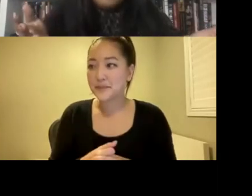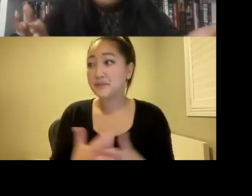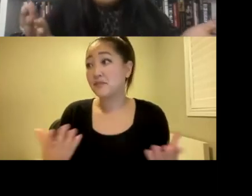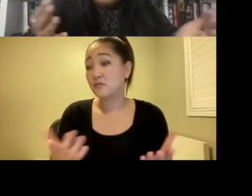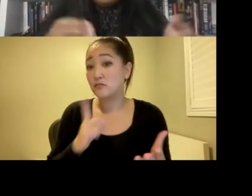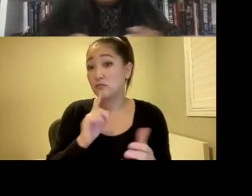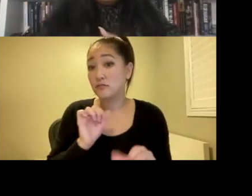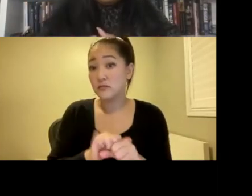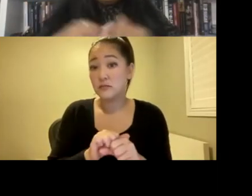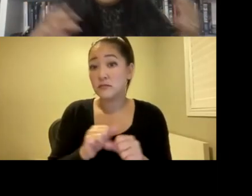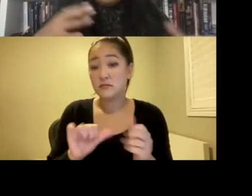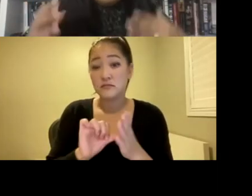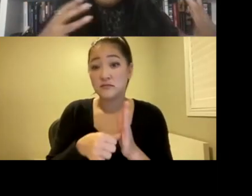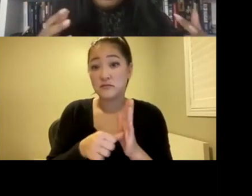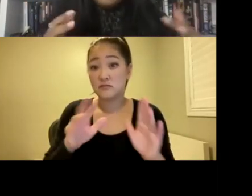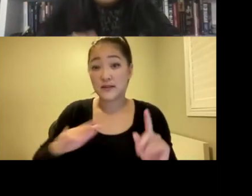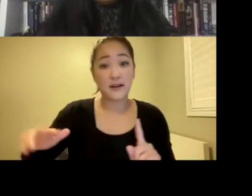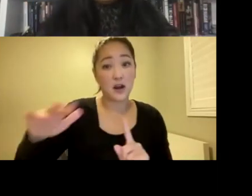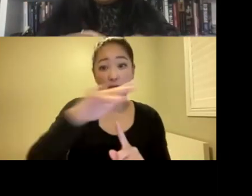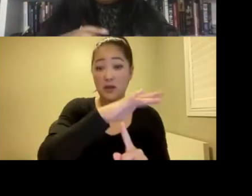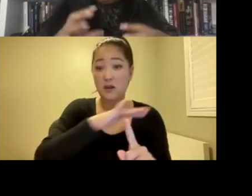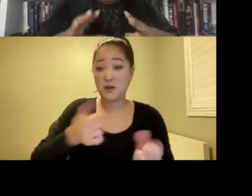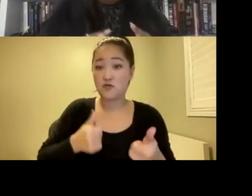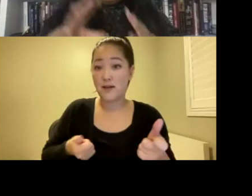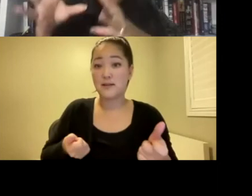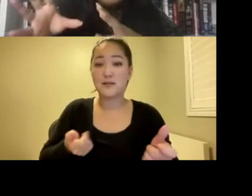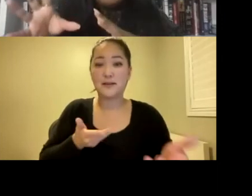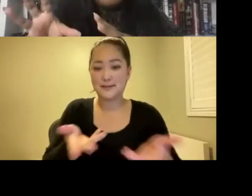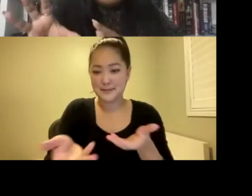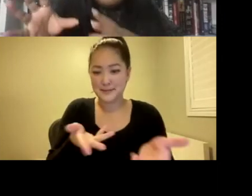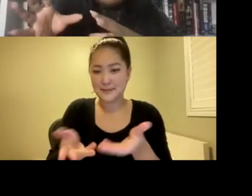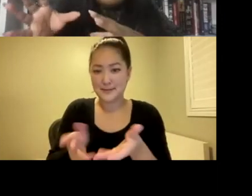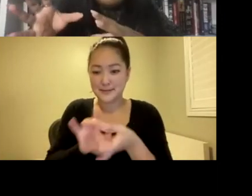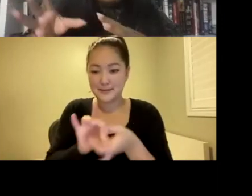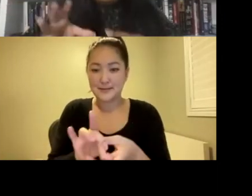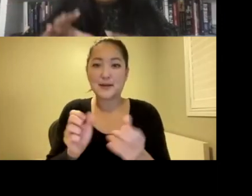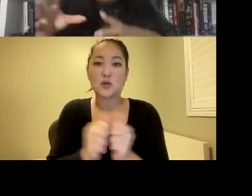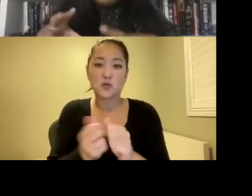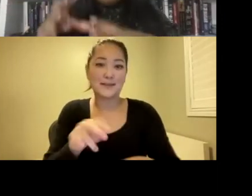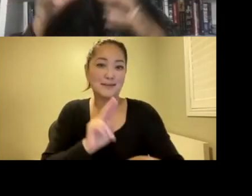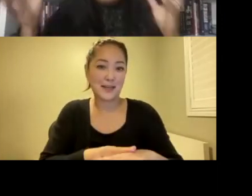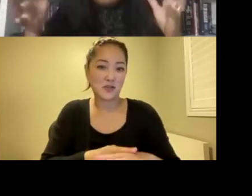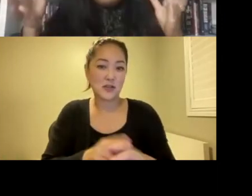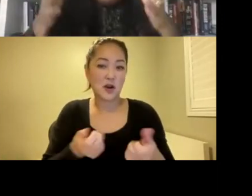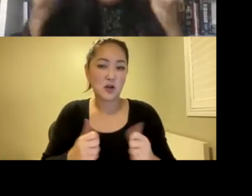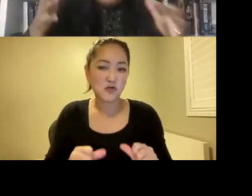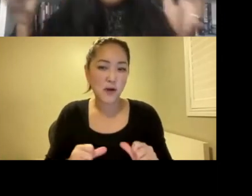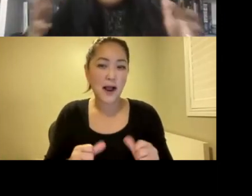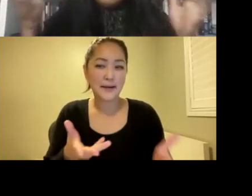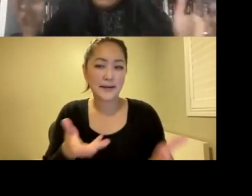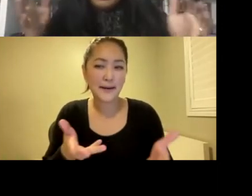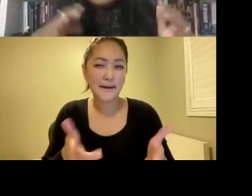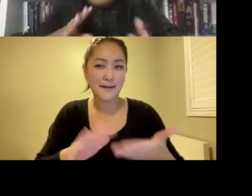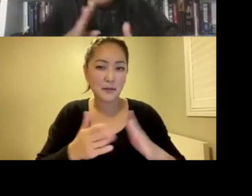too, and engagement with nature. So we're trying to like push the bounds, as Ananya is saying, of what a community center can do